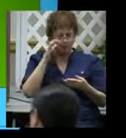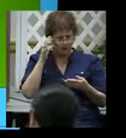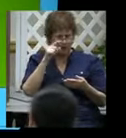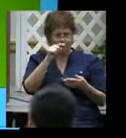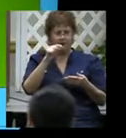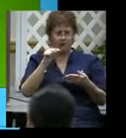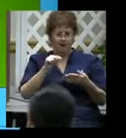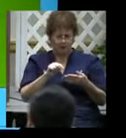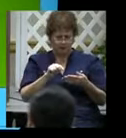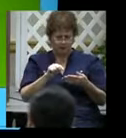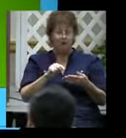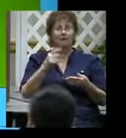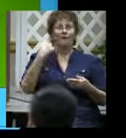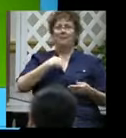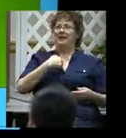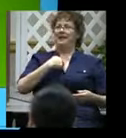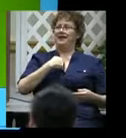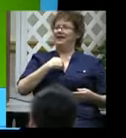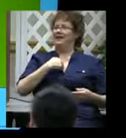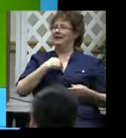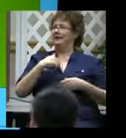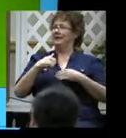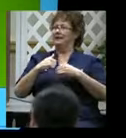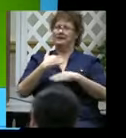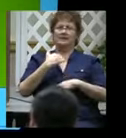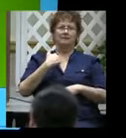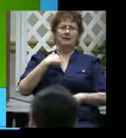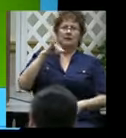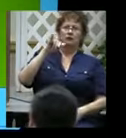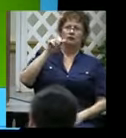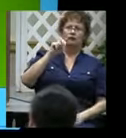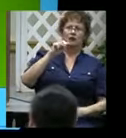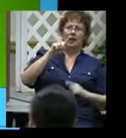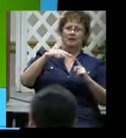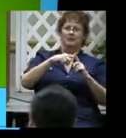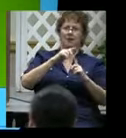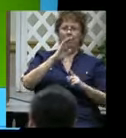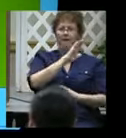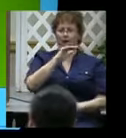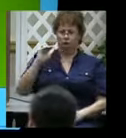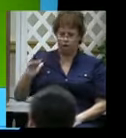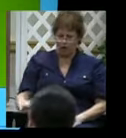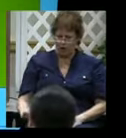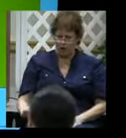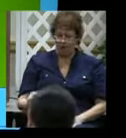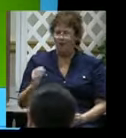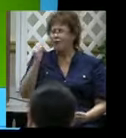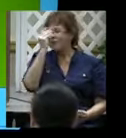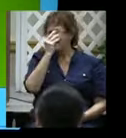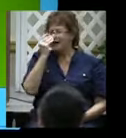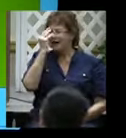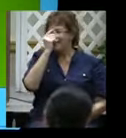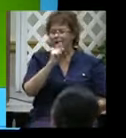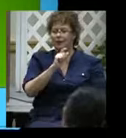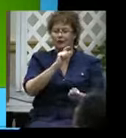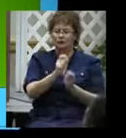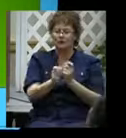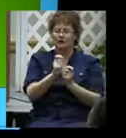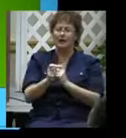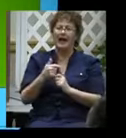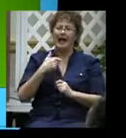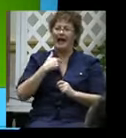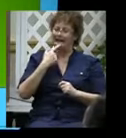that it's intended for them. It was sent out in the month of January, and it's about their child. So these are things you may want to consider, and I describe that as a bonus